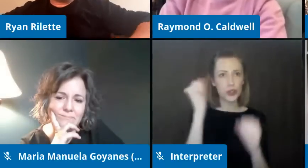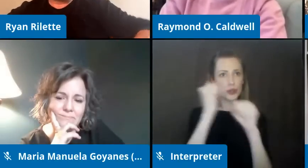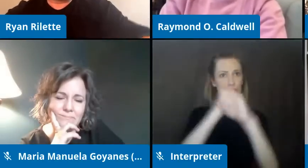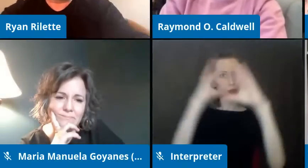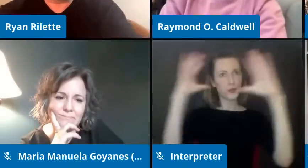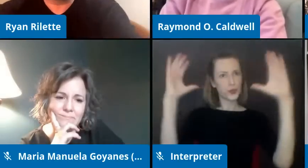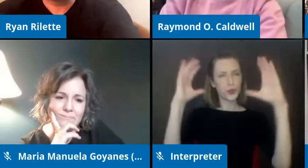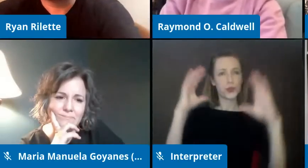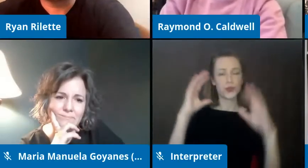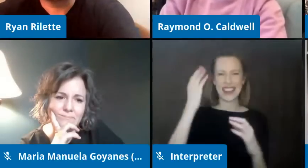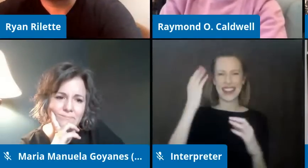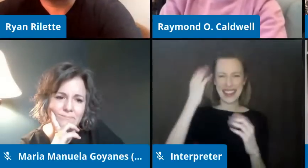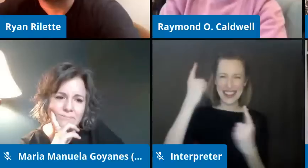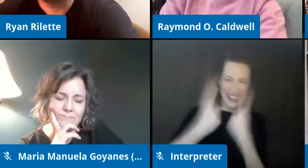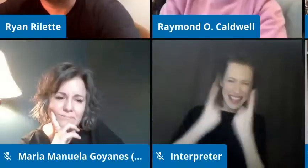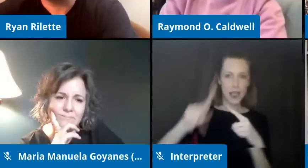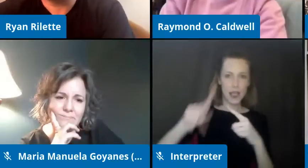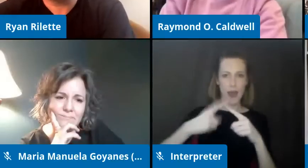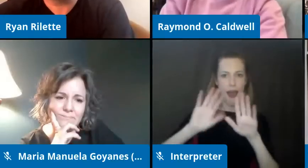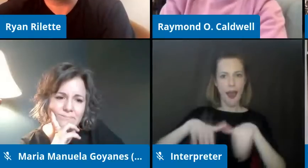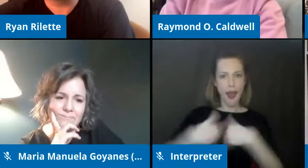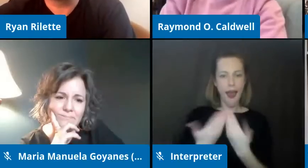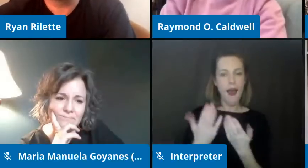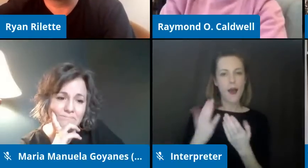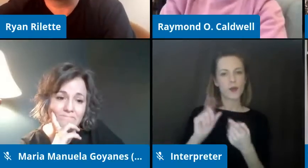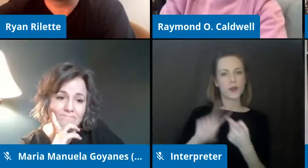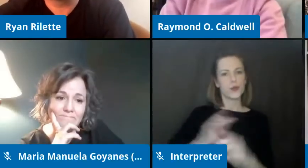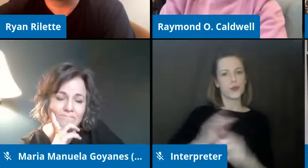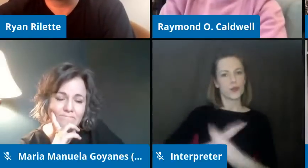part of your service provision to the